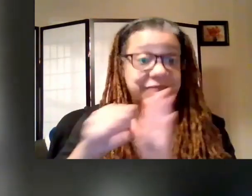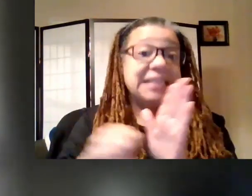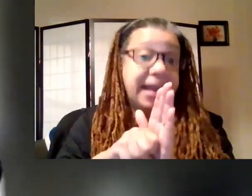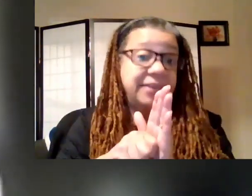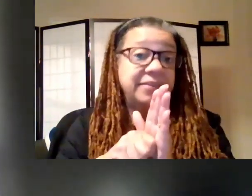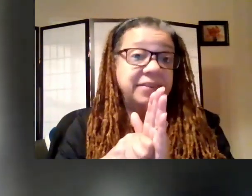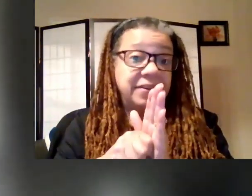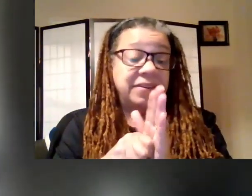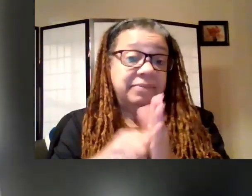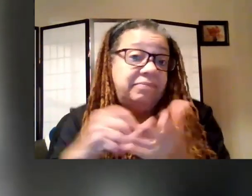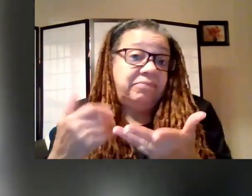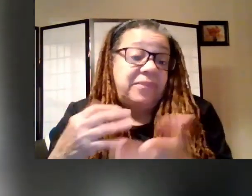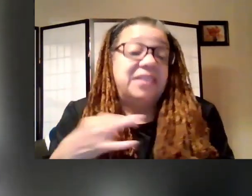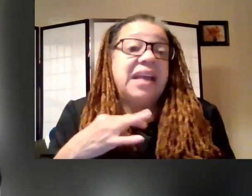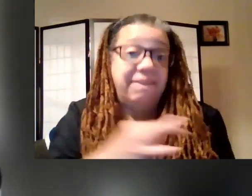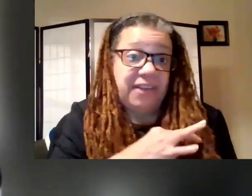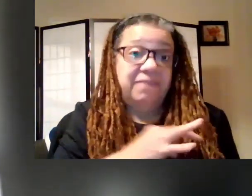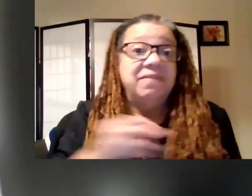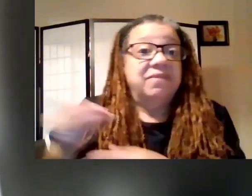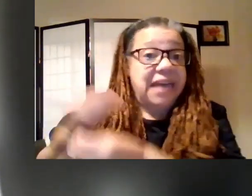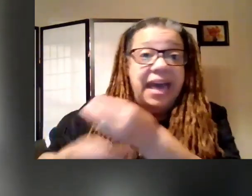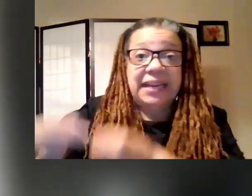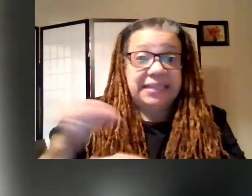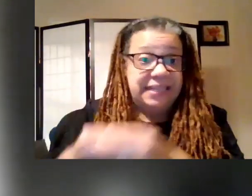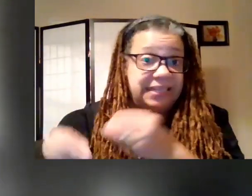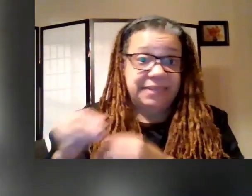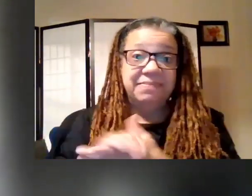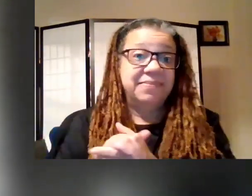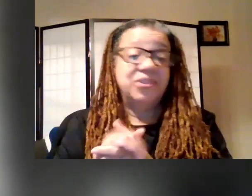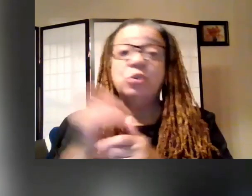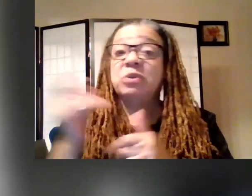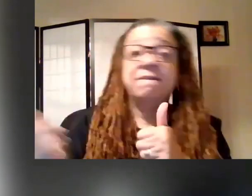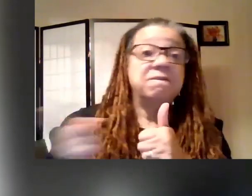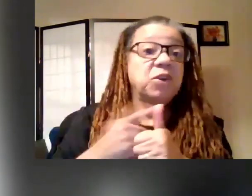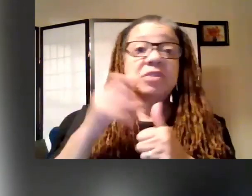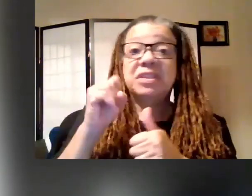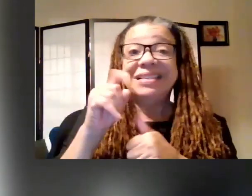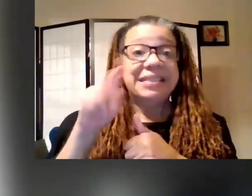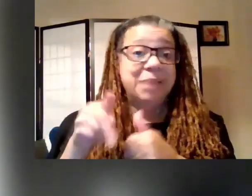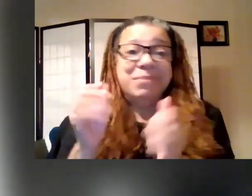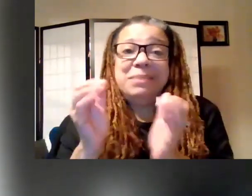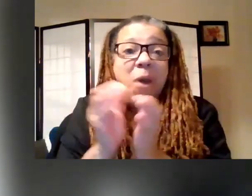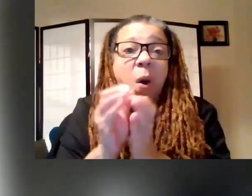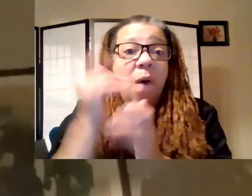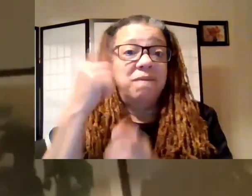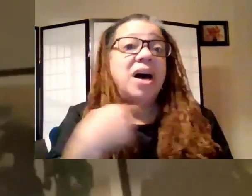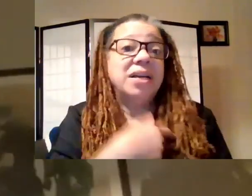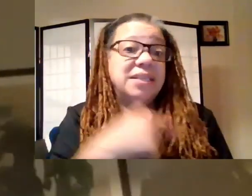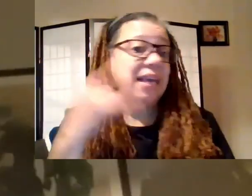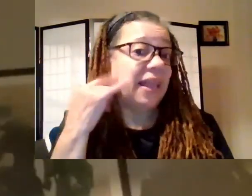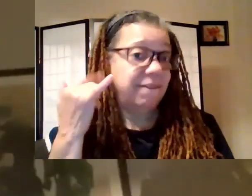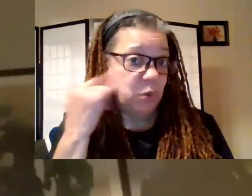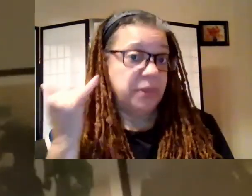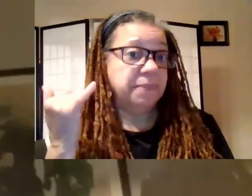for dialysis clinics. You know, so this is just a first step, and it's a relatively modest step. And I do see